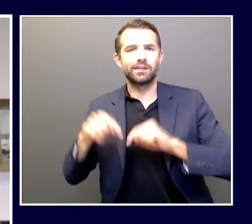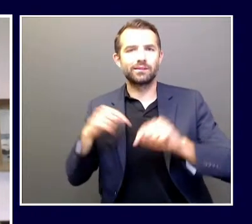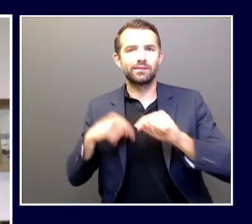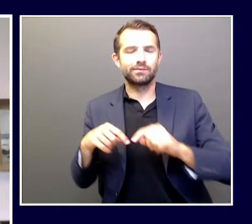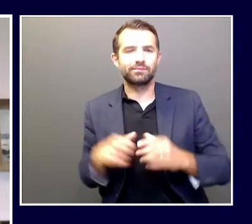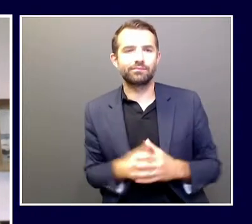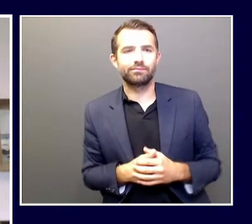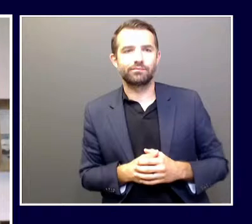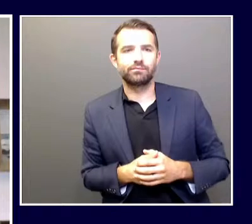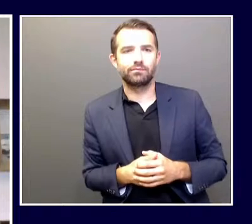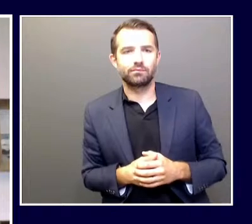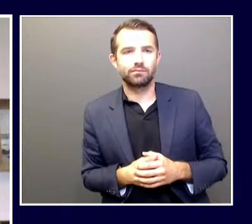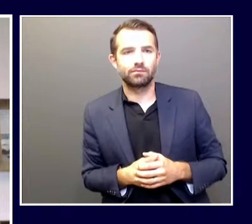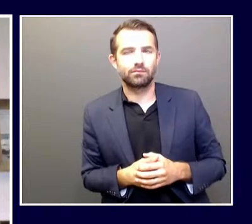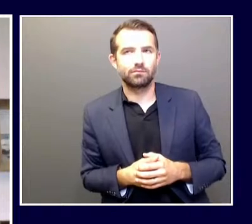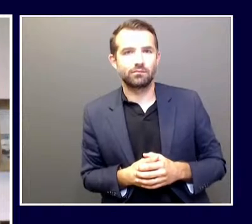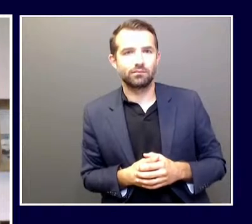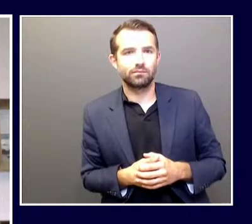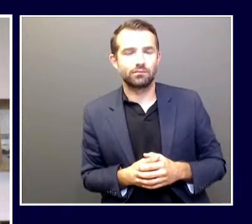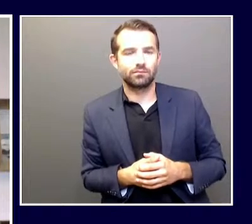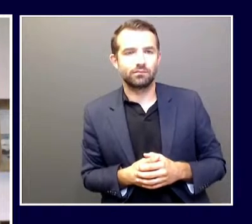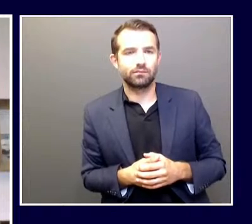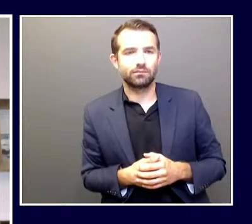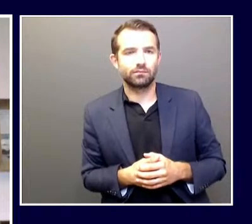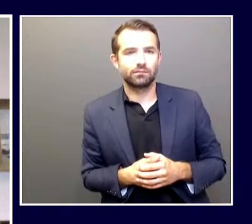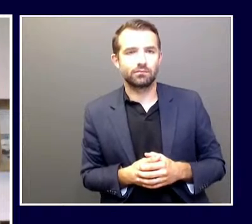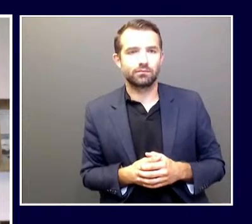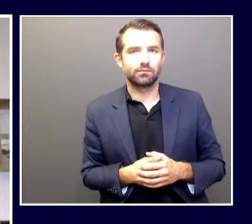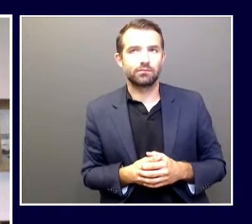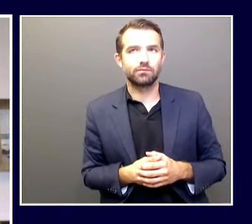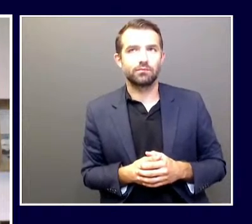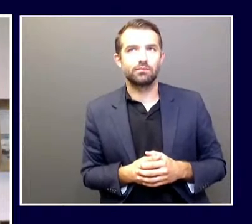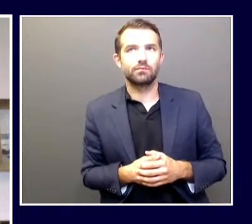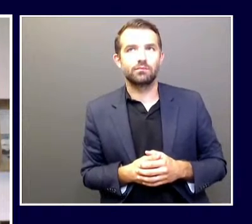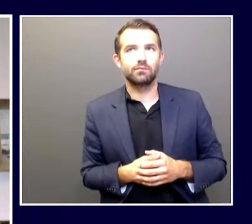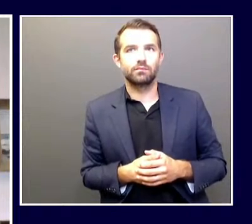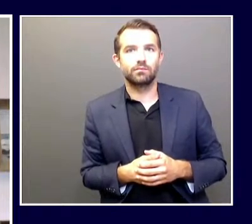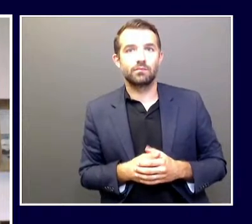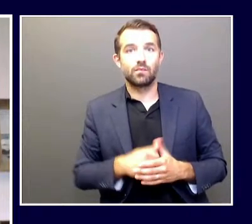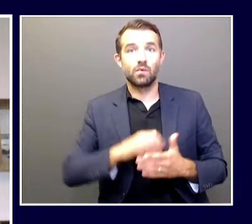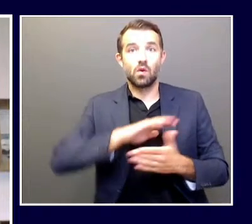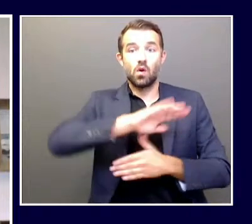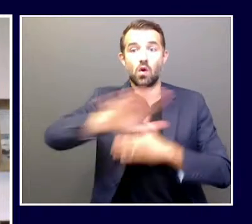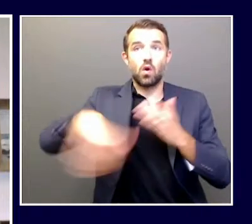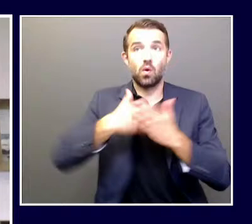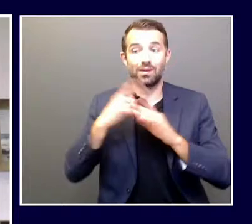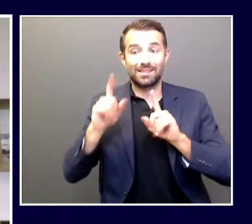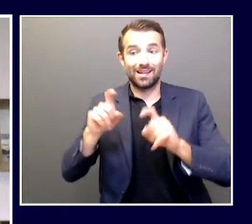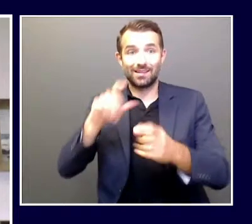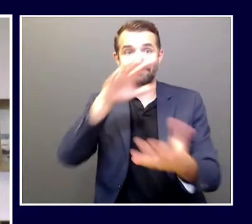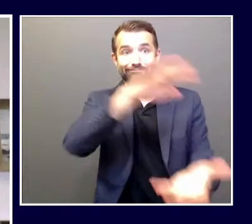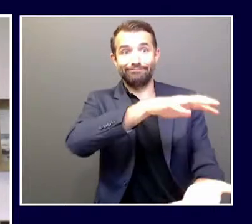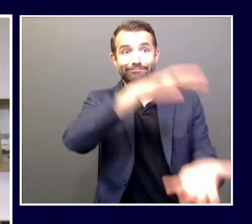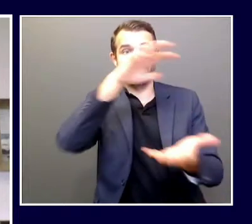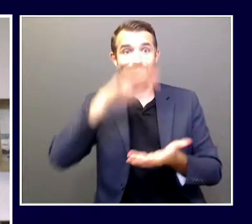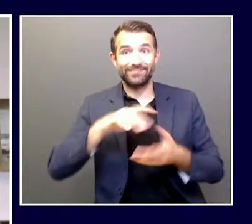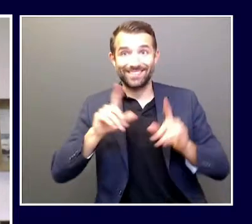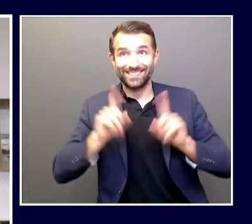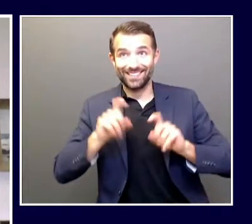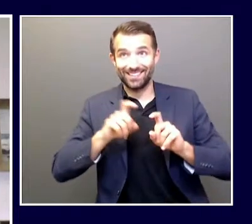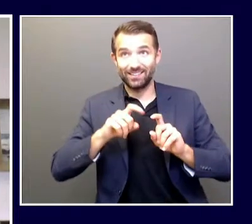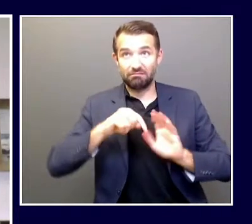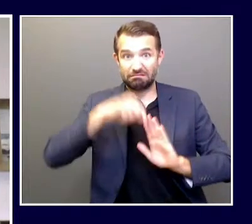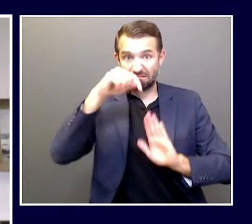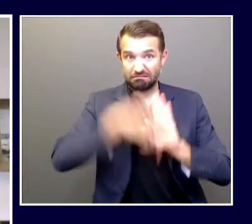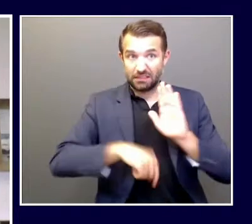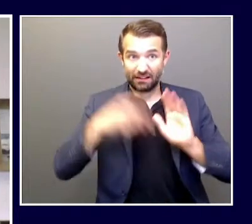Maine CDC testing the Delta variant for? Is that all tests or is it just a subset? No, it's a sample. So it's